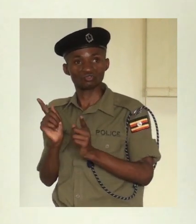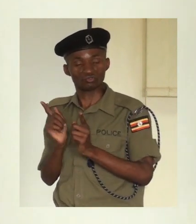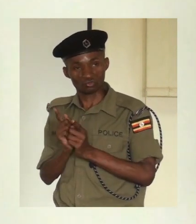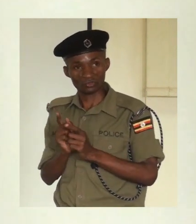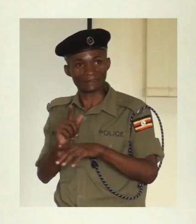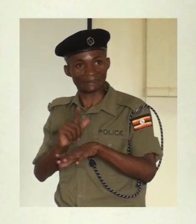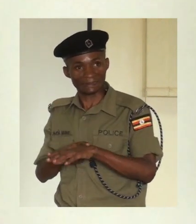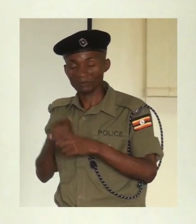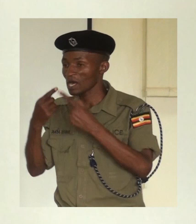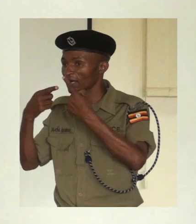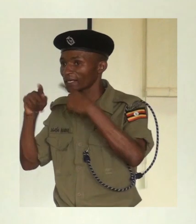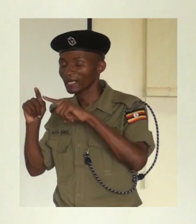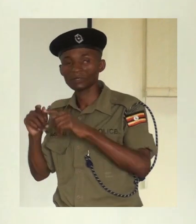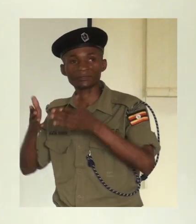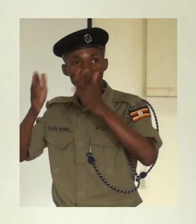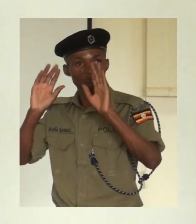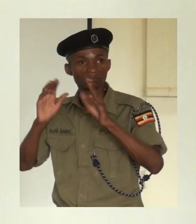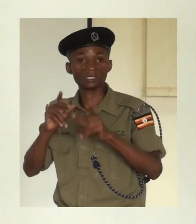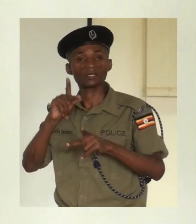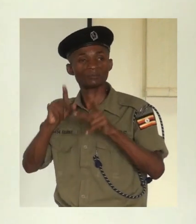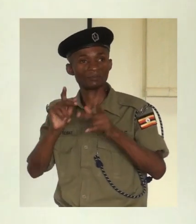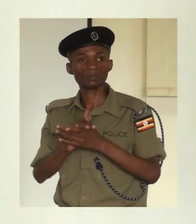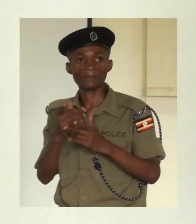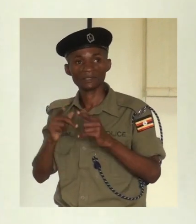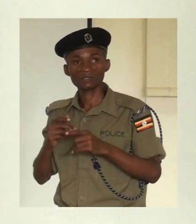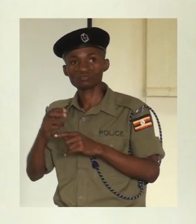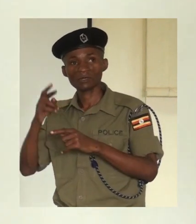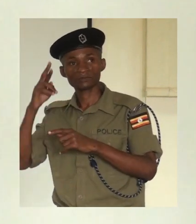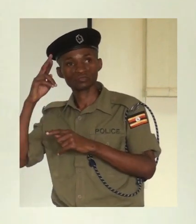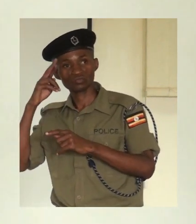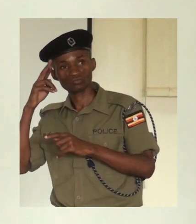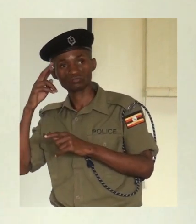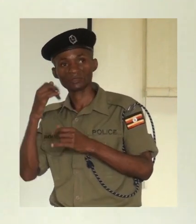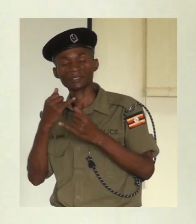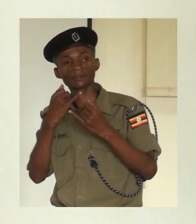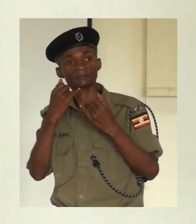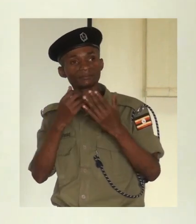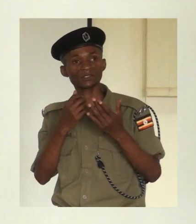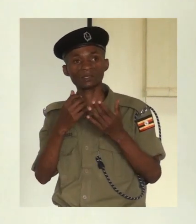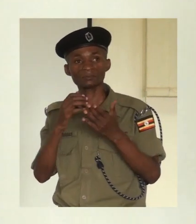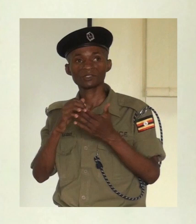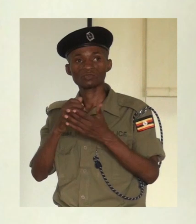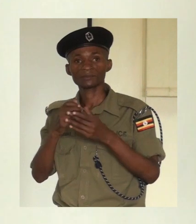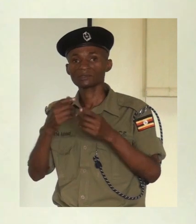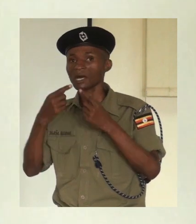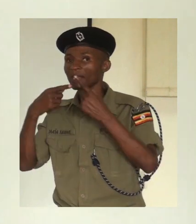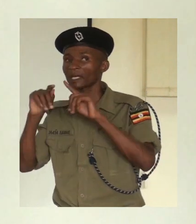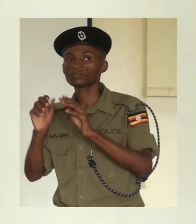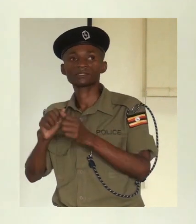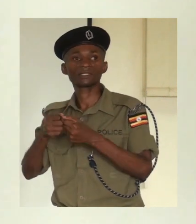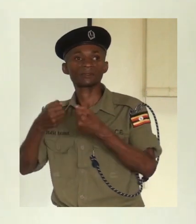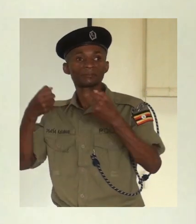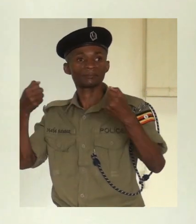successful candidates. But want to, this is just a reminder because we sent out to these adverts in the papers,